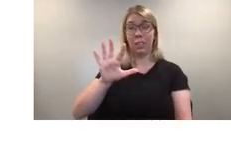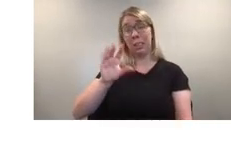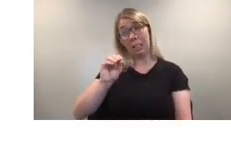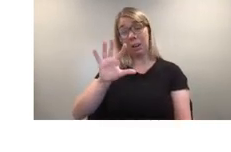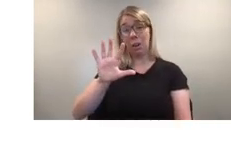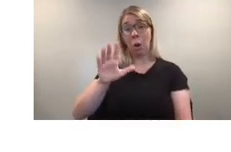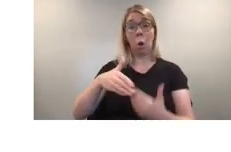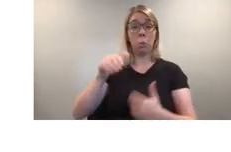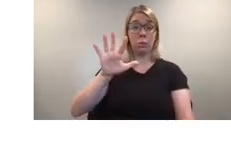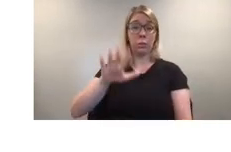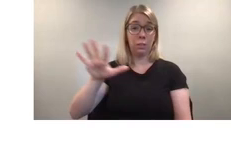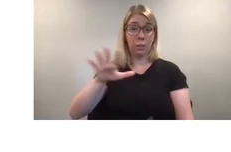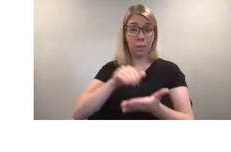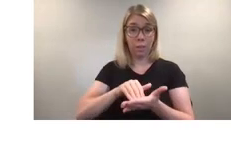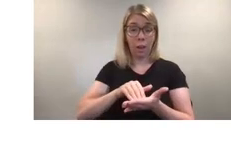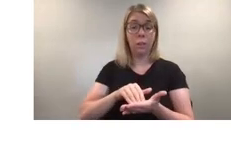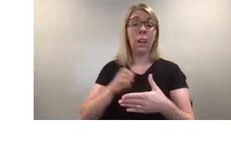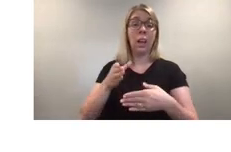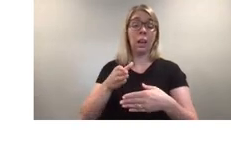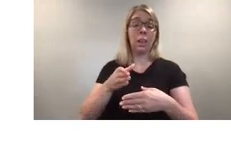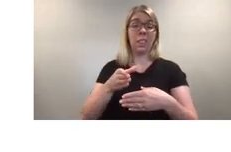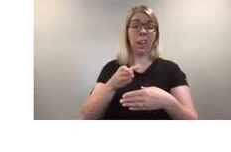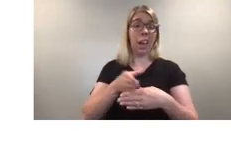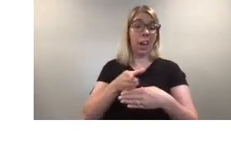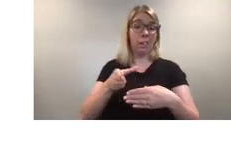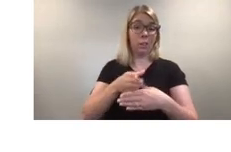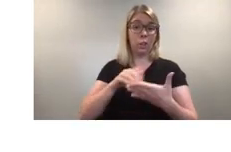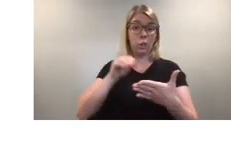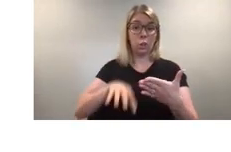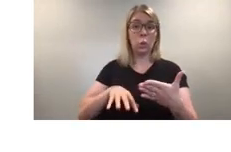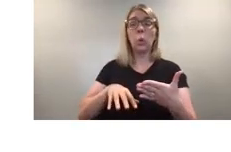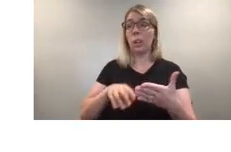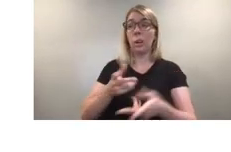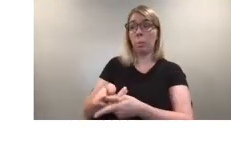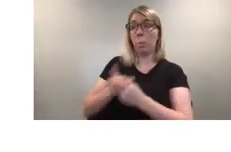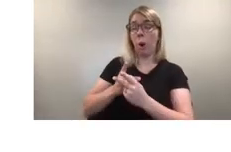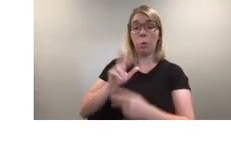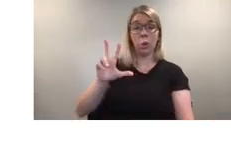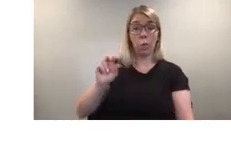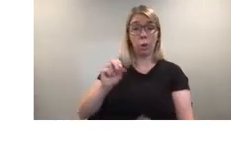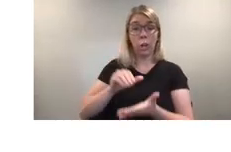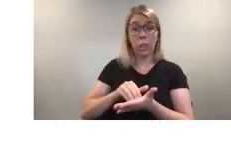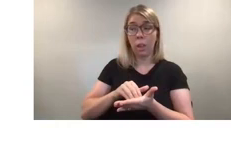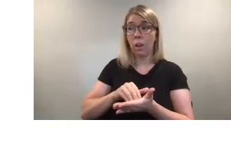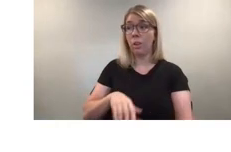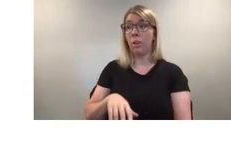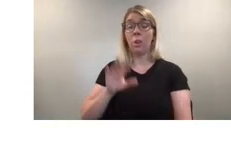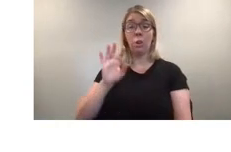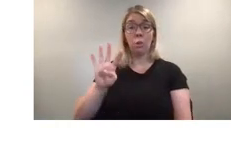borrower. That average student borrows over $30,000 to pursue a bachelor's degree. That 45.3